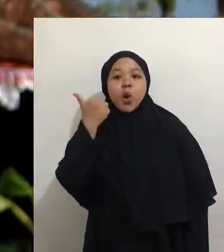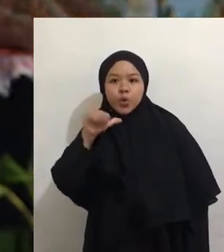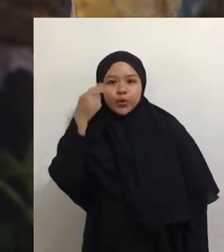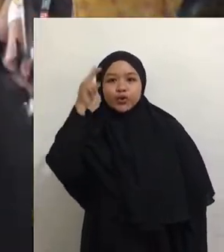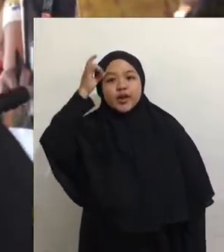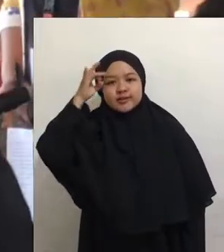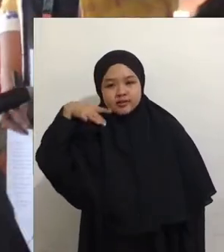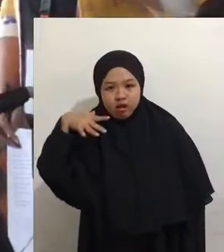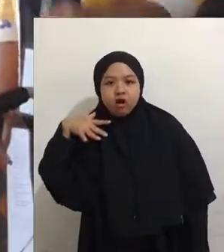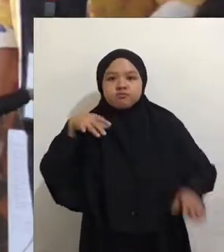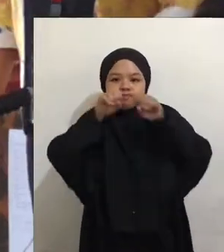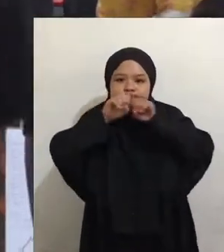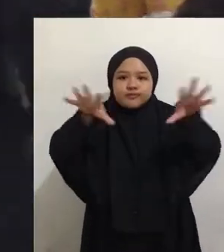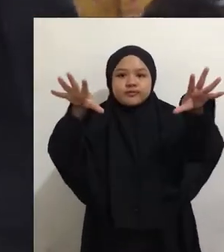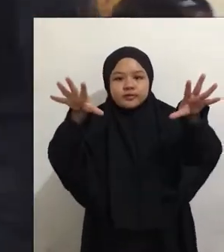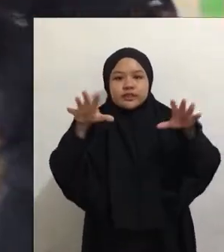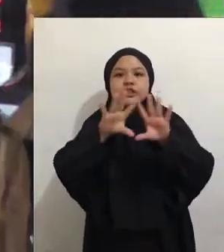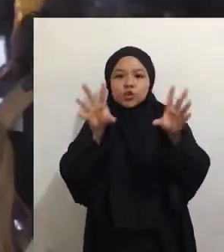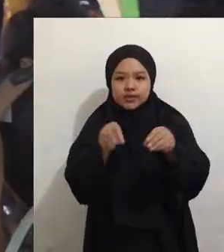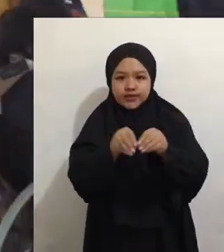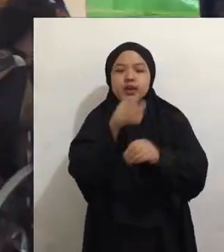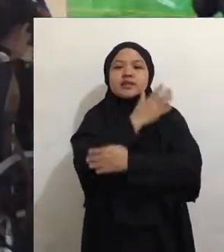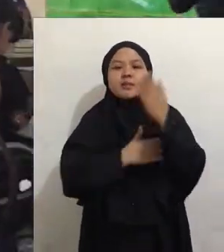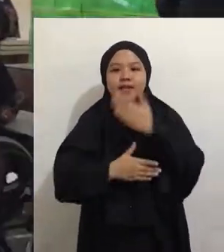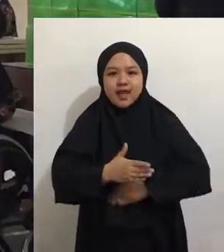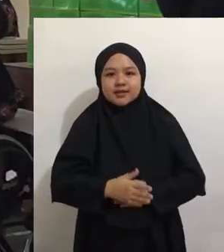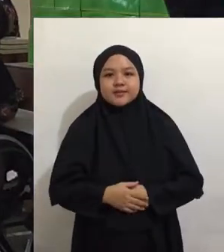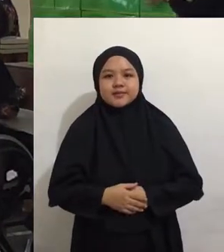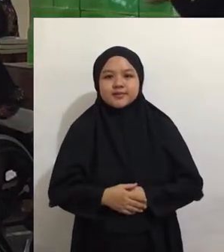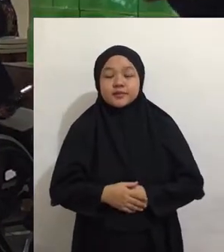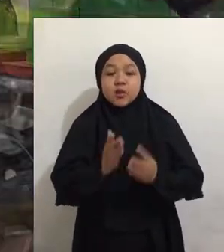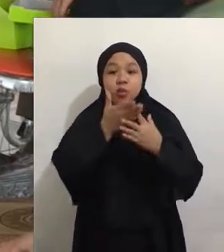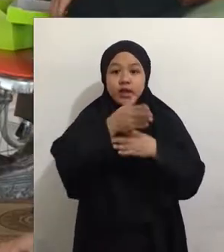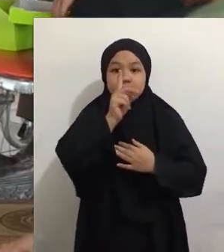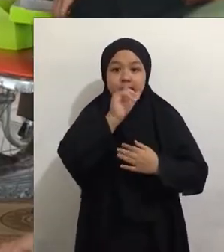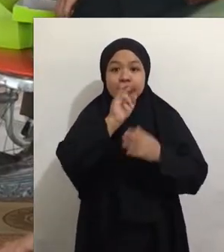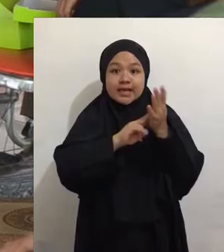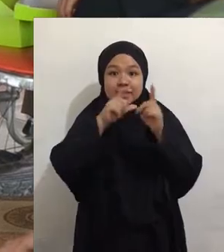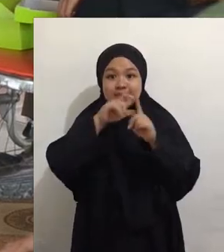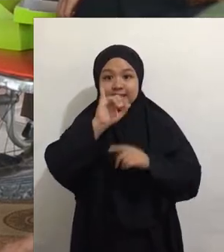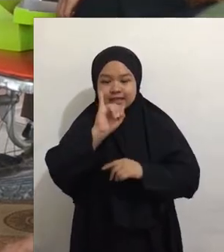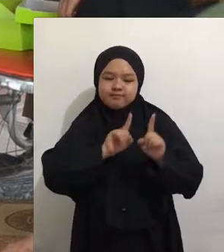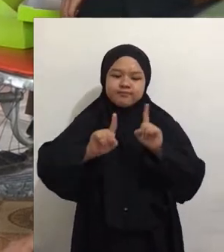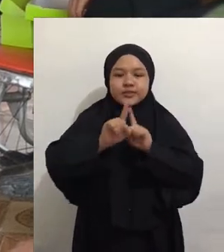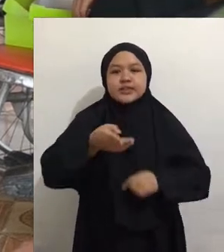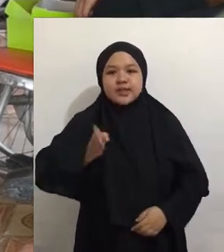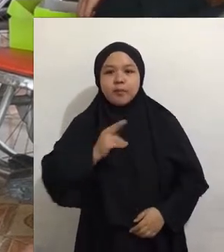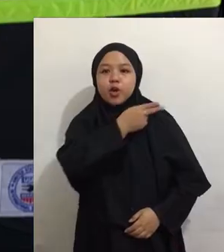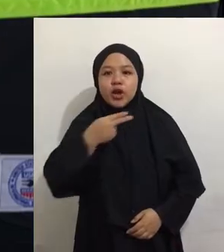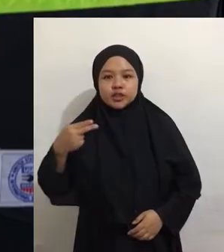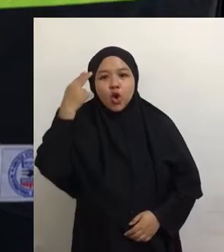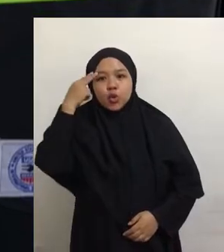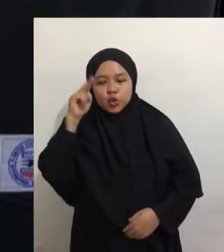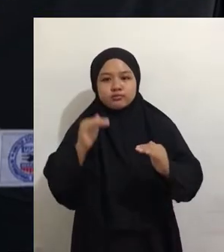for affiliates to promote inclusion of people with disabilities. The pilot project RINDI is initiated by